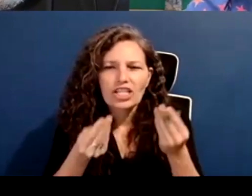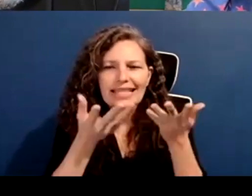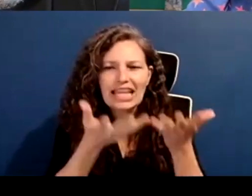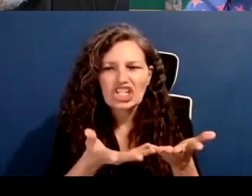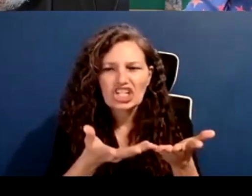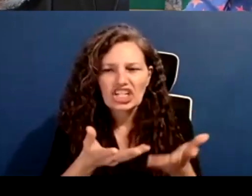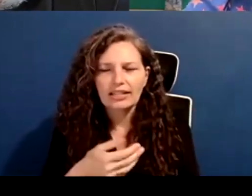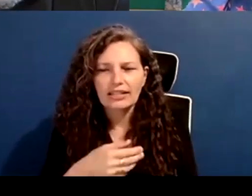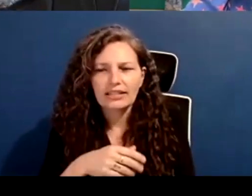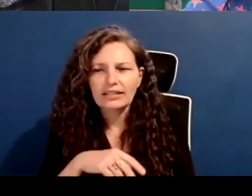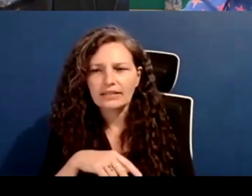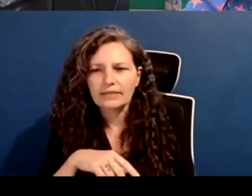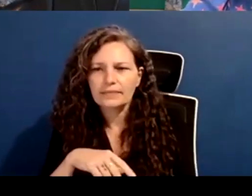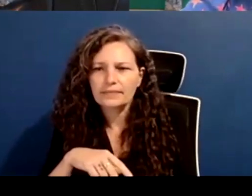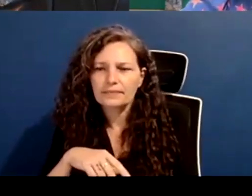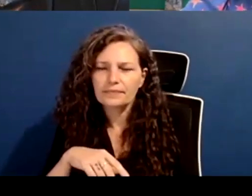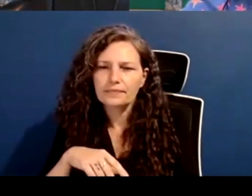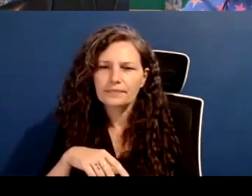say that